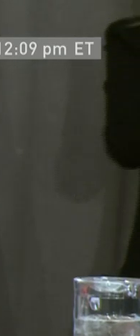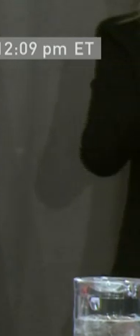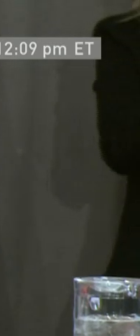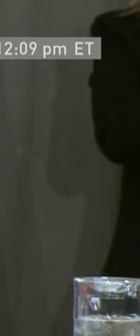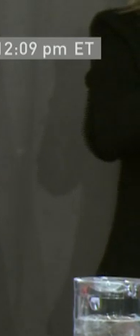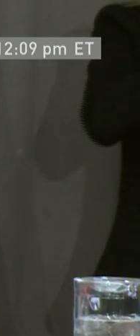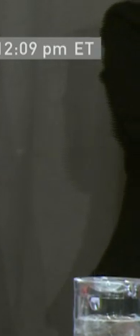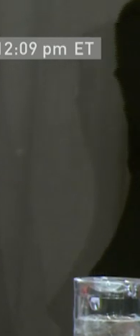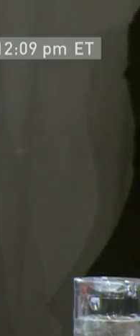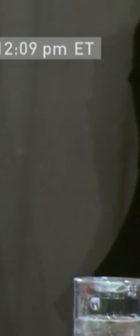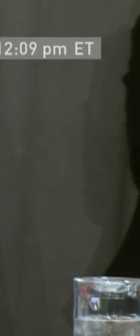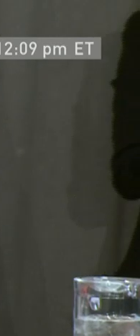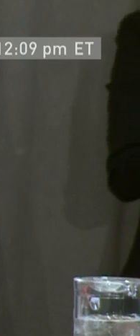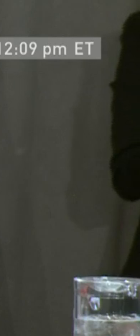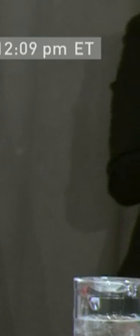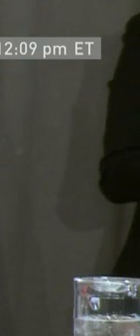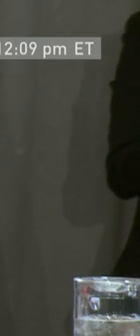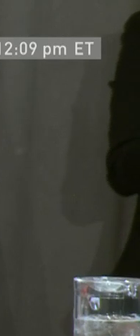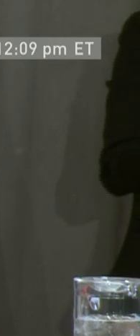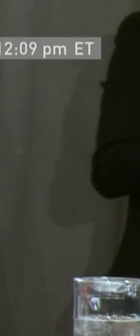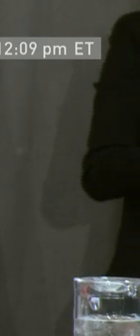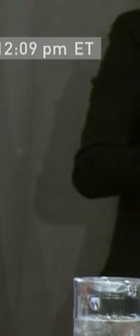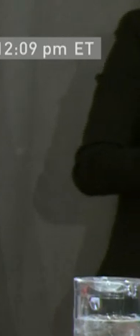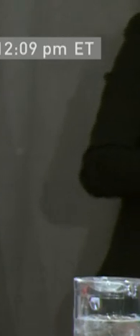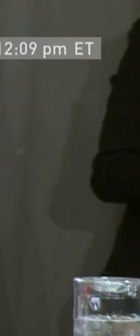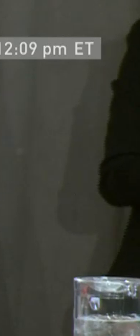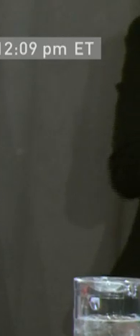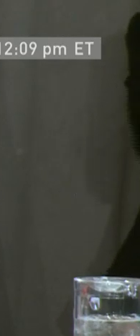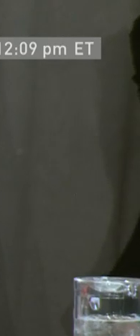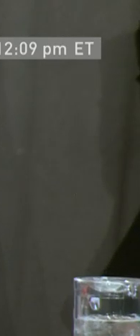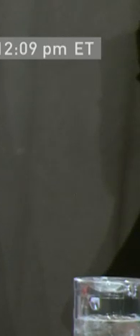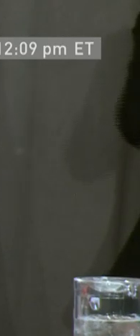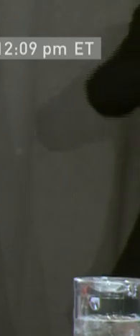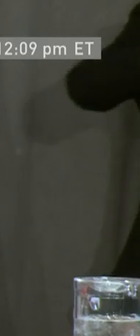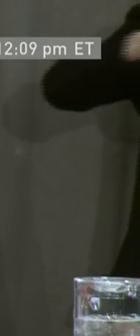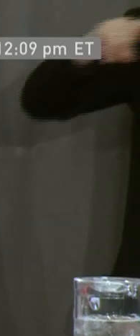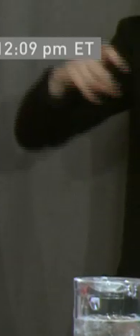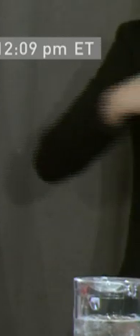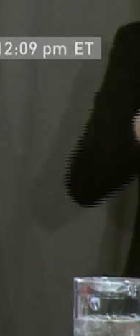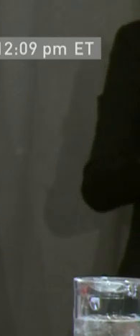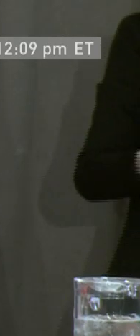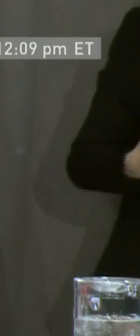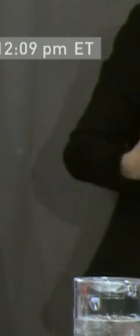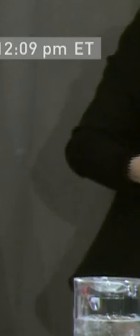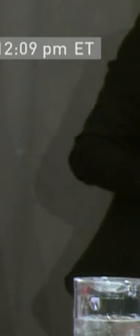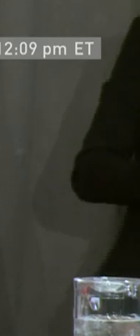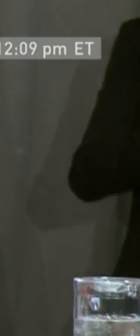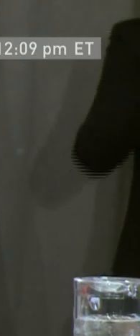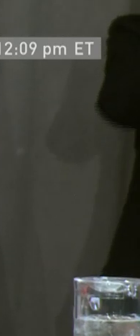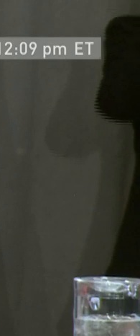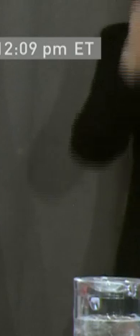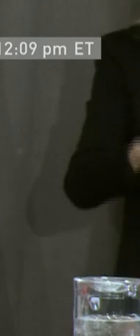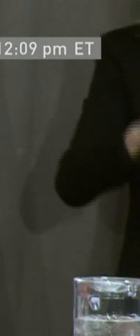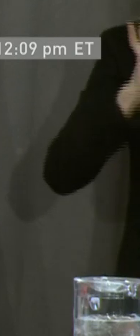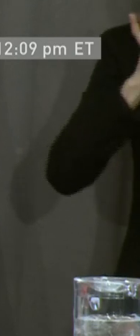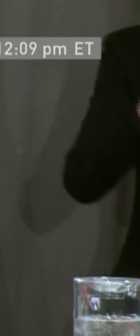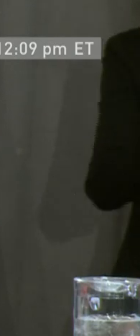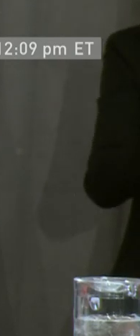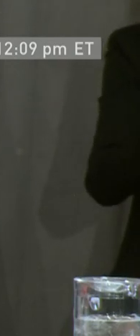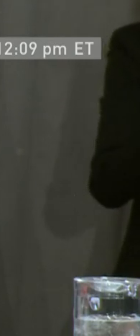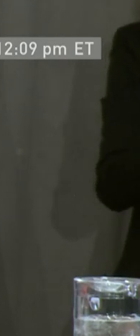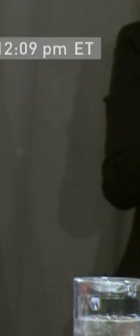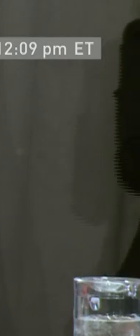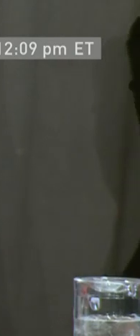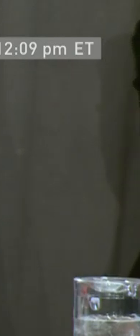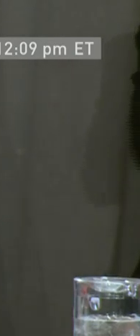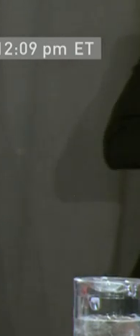make sure is that the system functions well so the banks are still in a position to continue to offer that credit to people when they